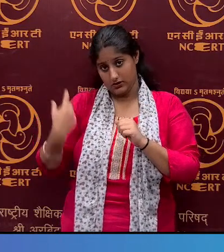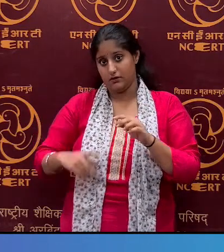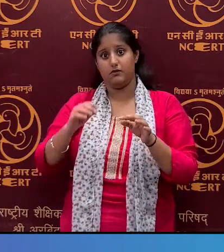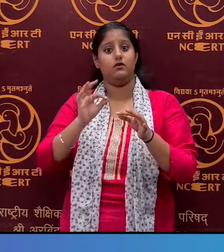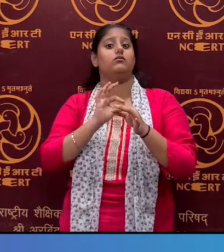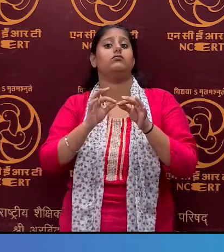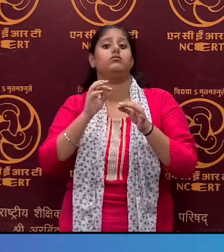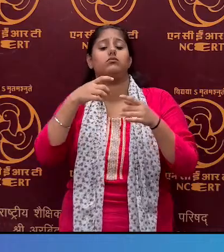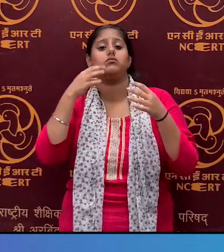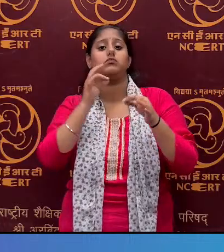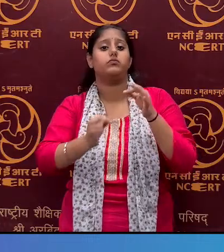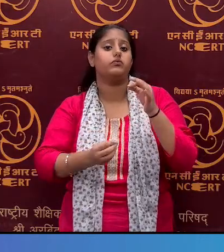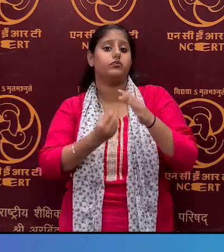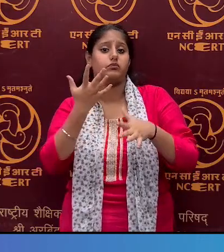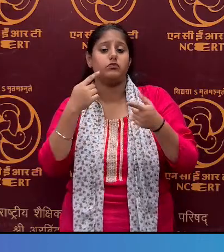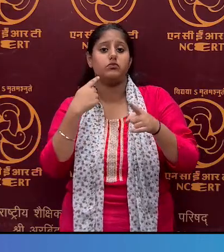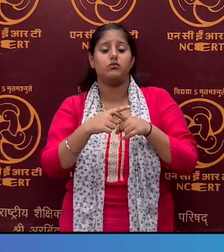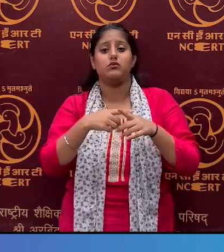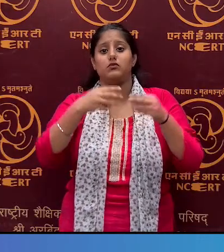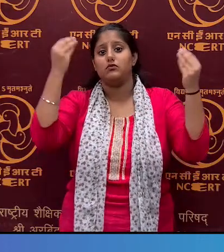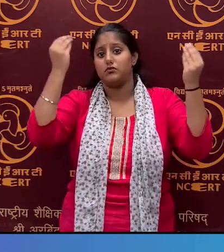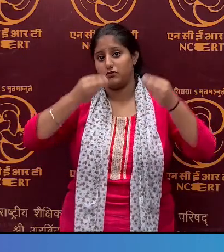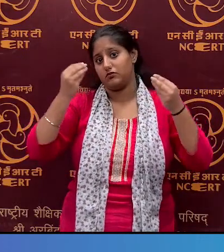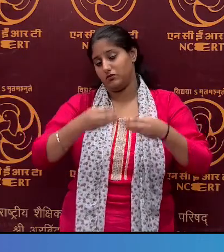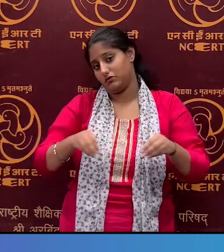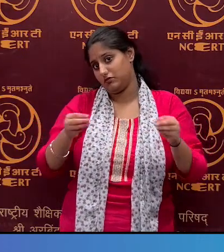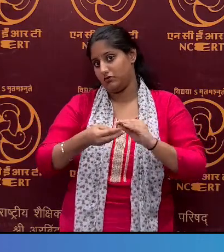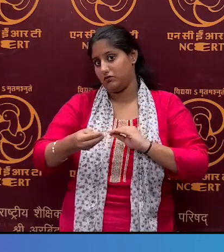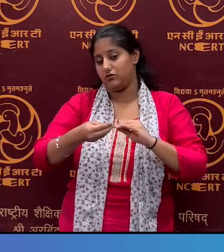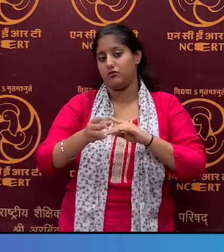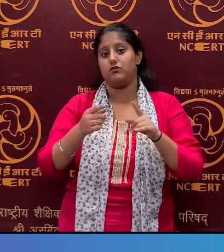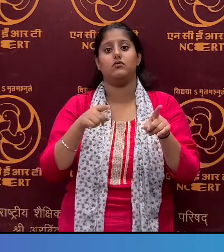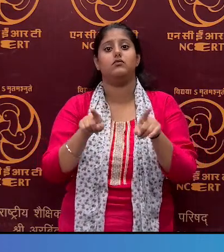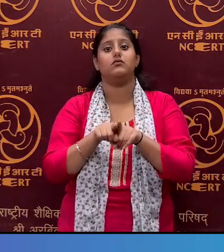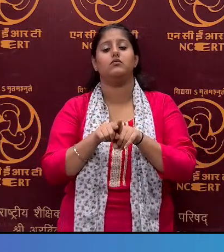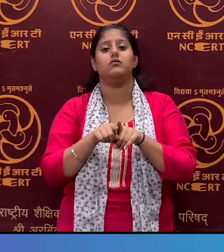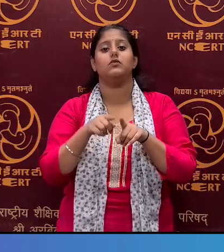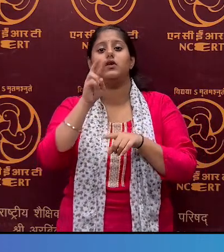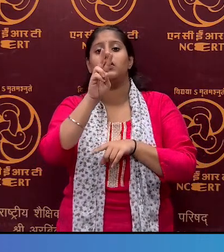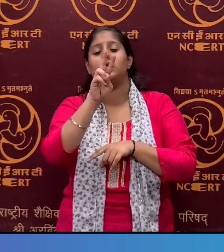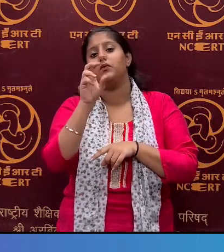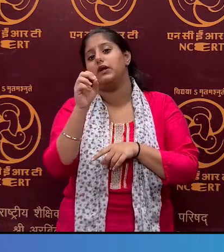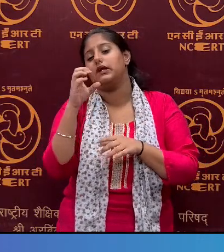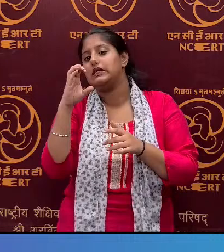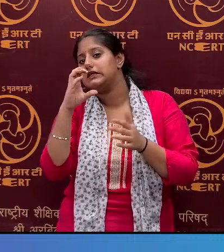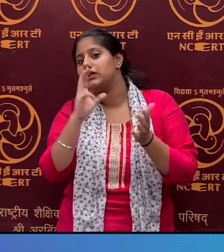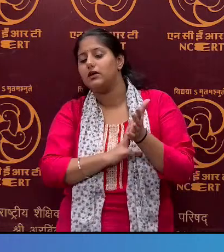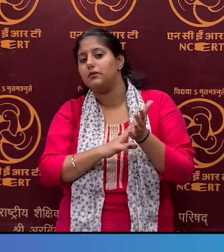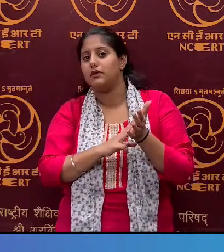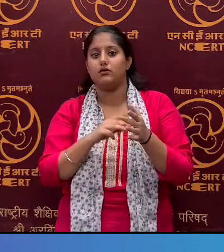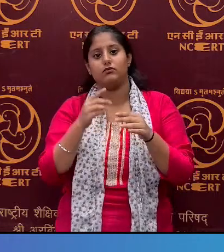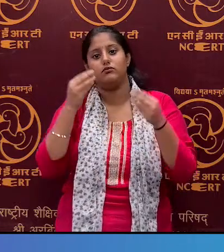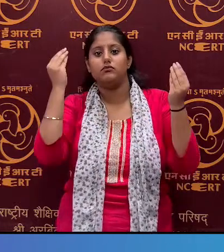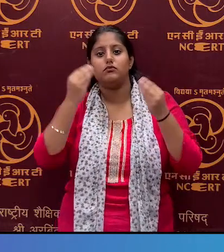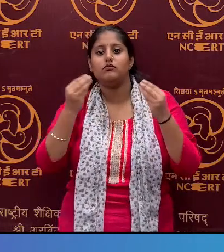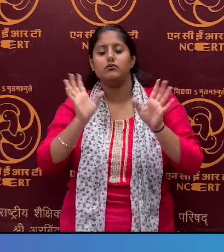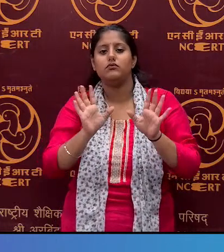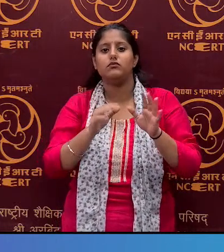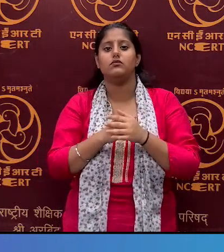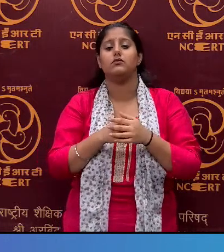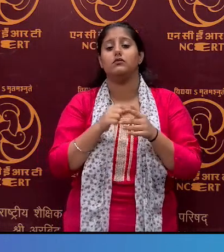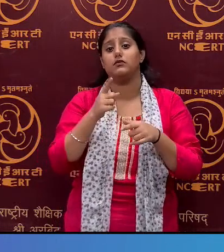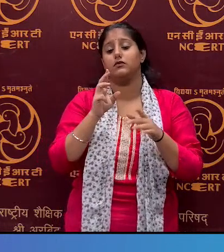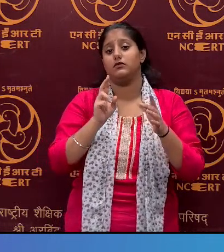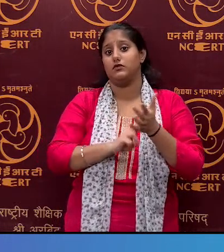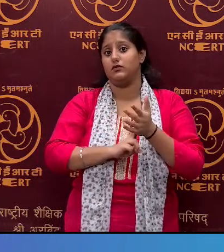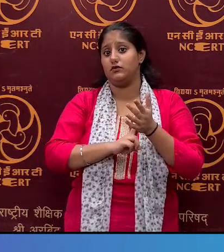moderate rainfall. A part of this zone is receive around 20 centimeter rainfall only. The northern